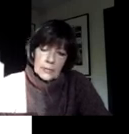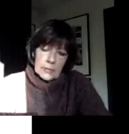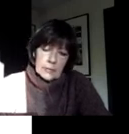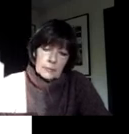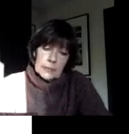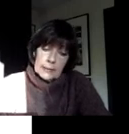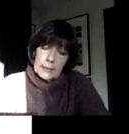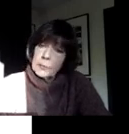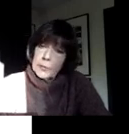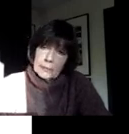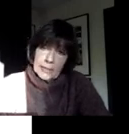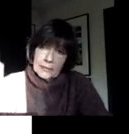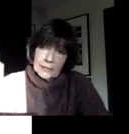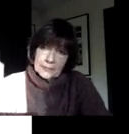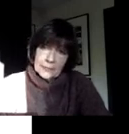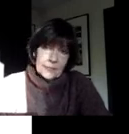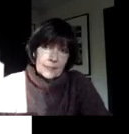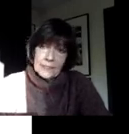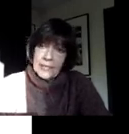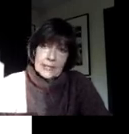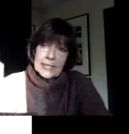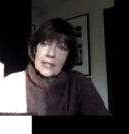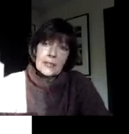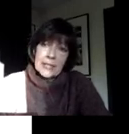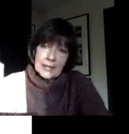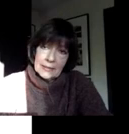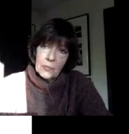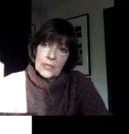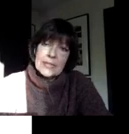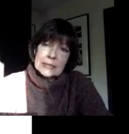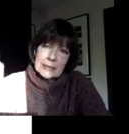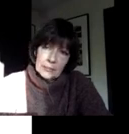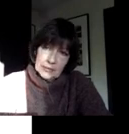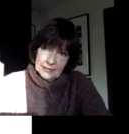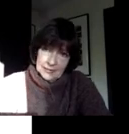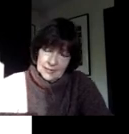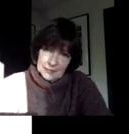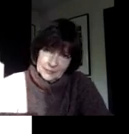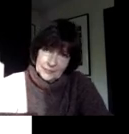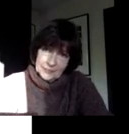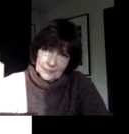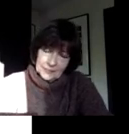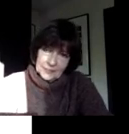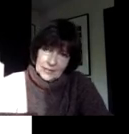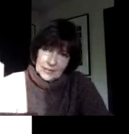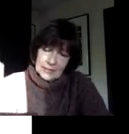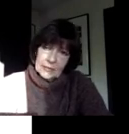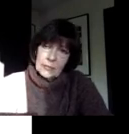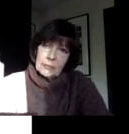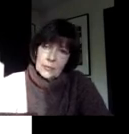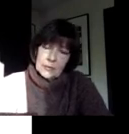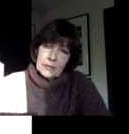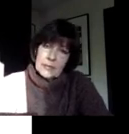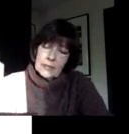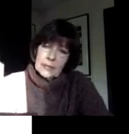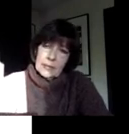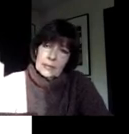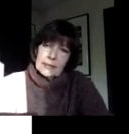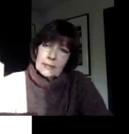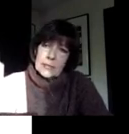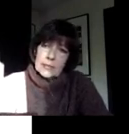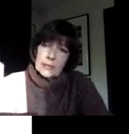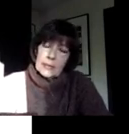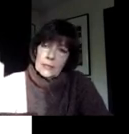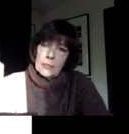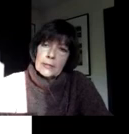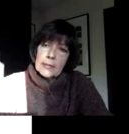with her husband's blood and brain matter that entire day with deliberateness, telling the reporters, let